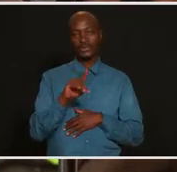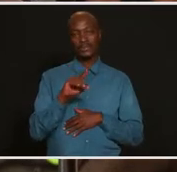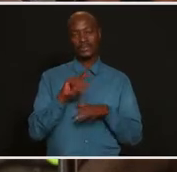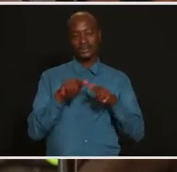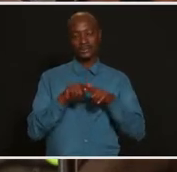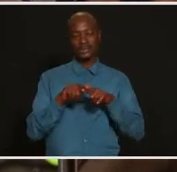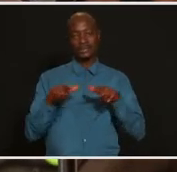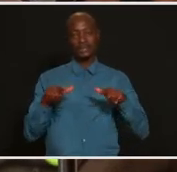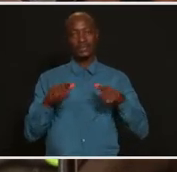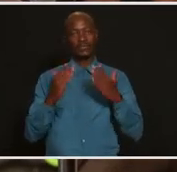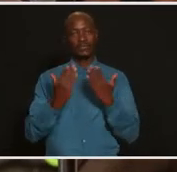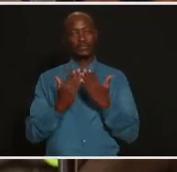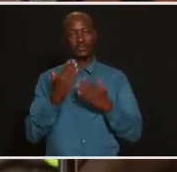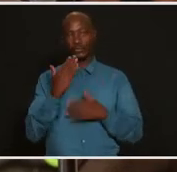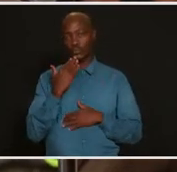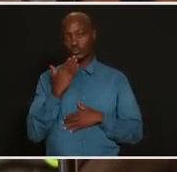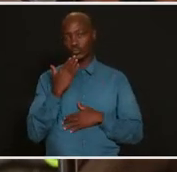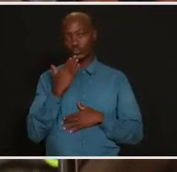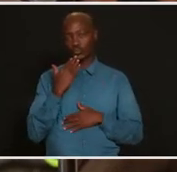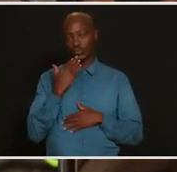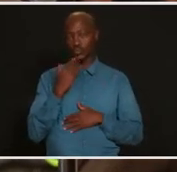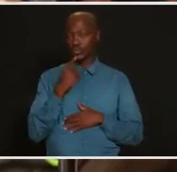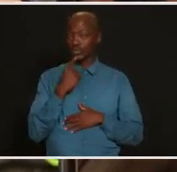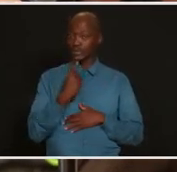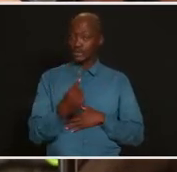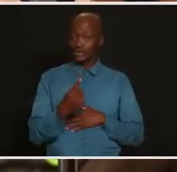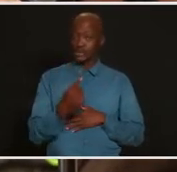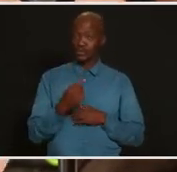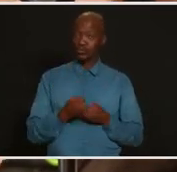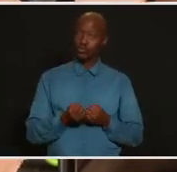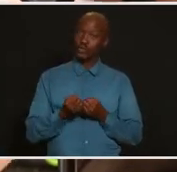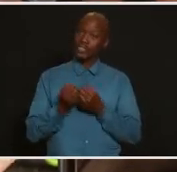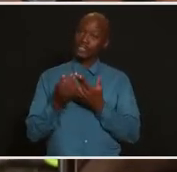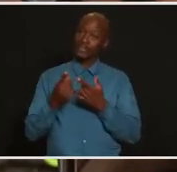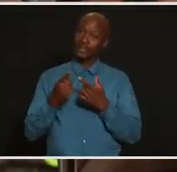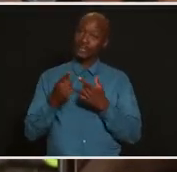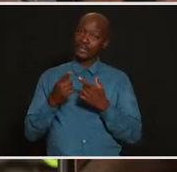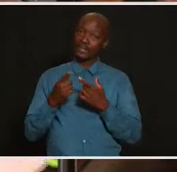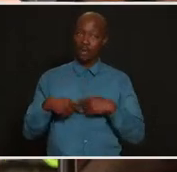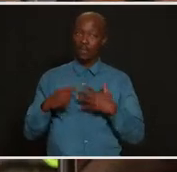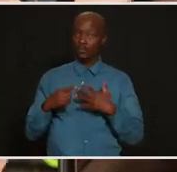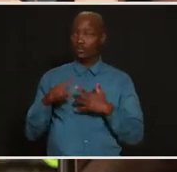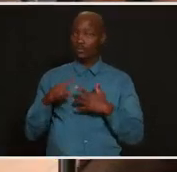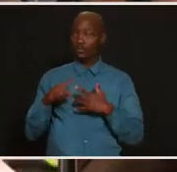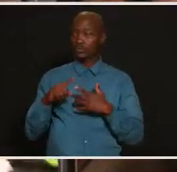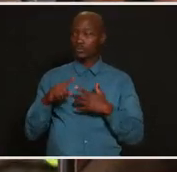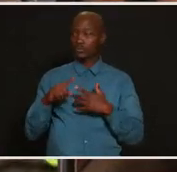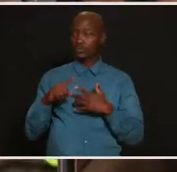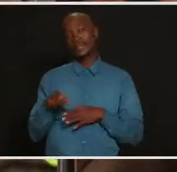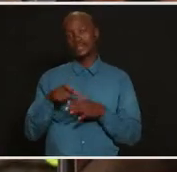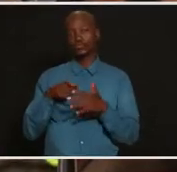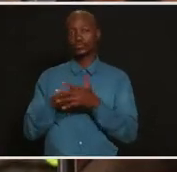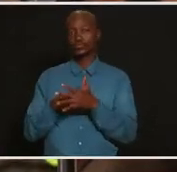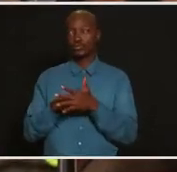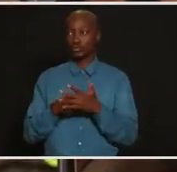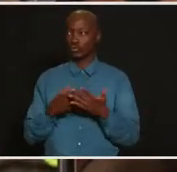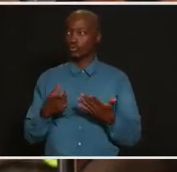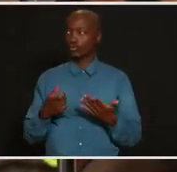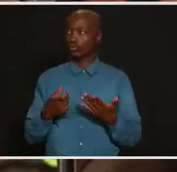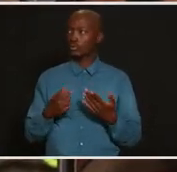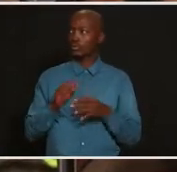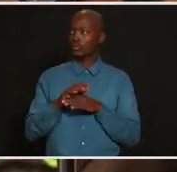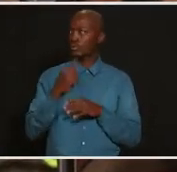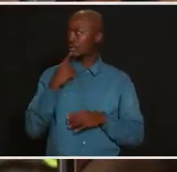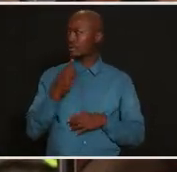school then we are saying you are giving powers to a certain individual to procure as you are same